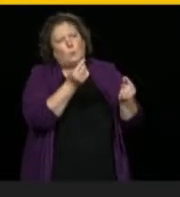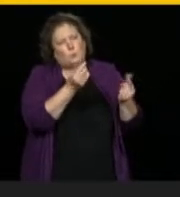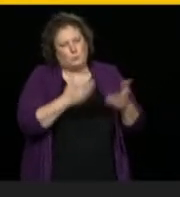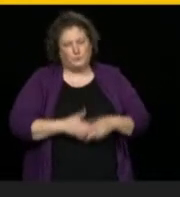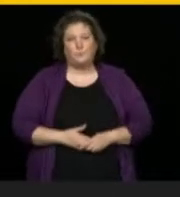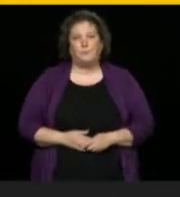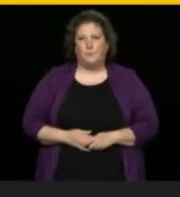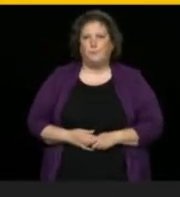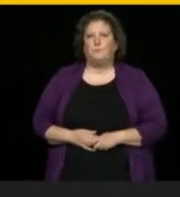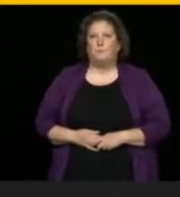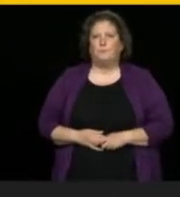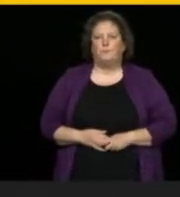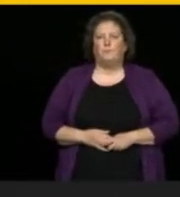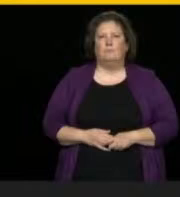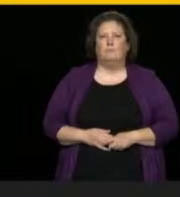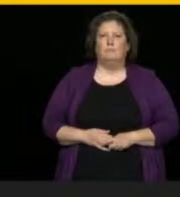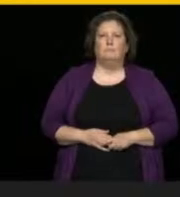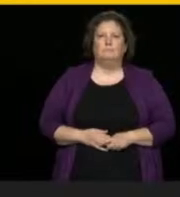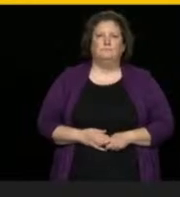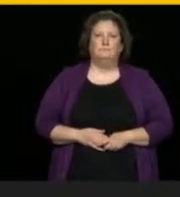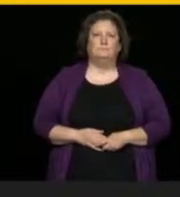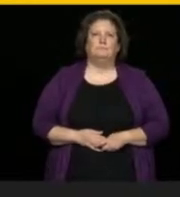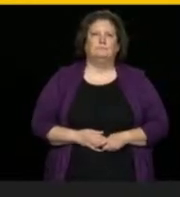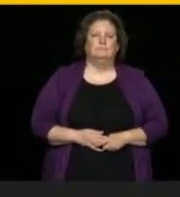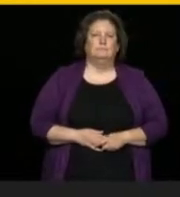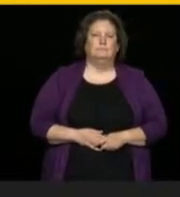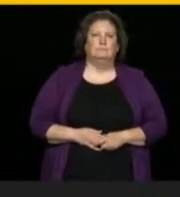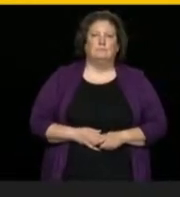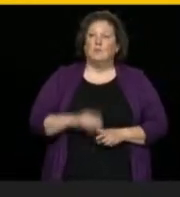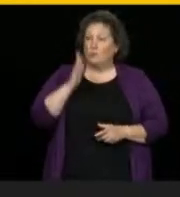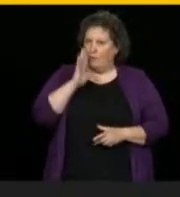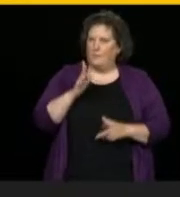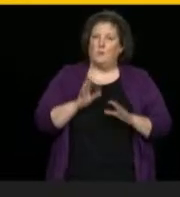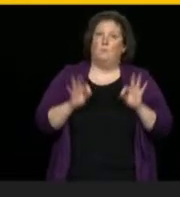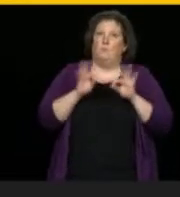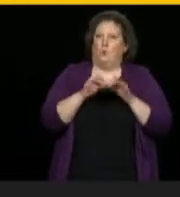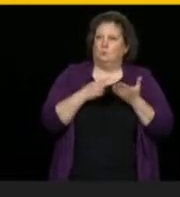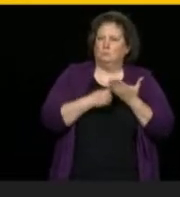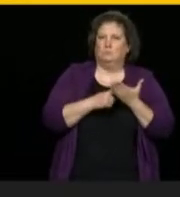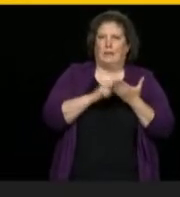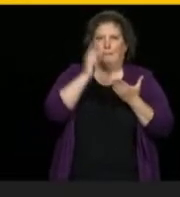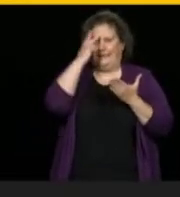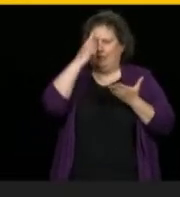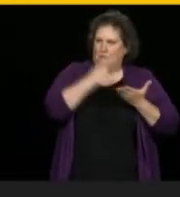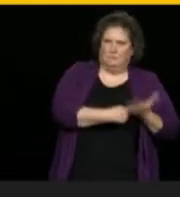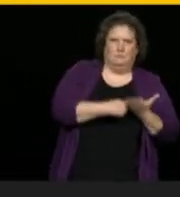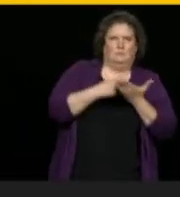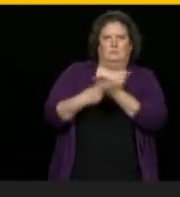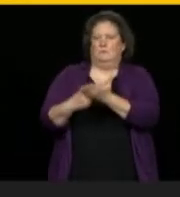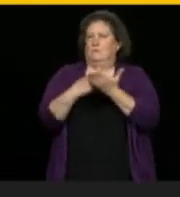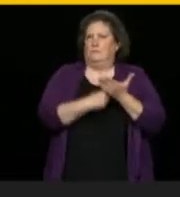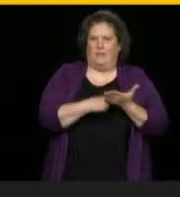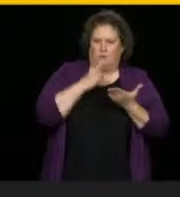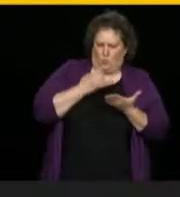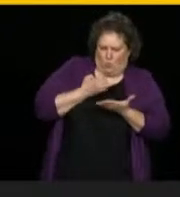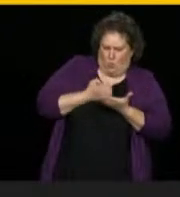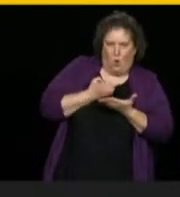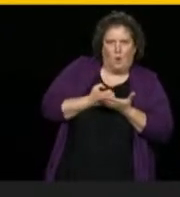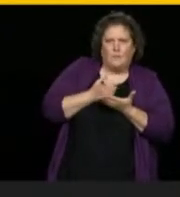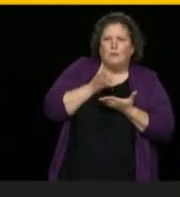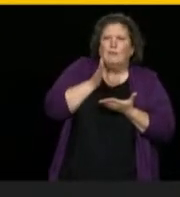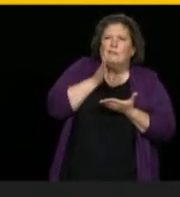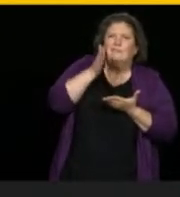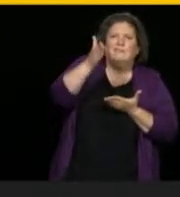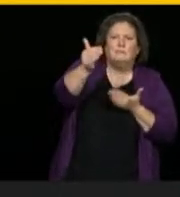important discussions and indeed political debates about that and about what our economy looks like for the coming years in the coming